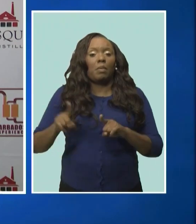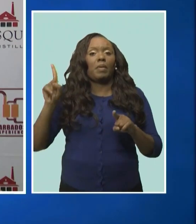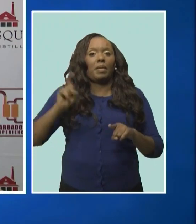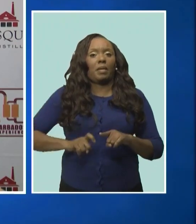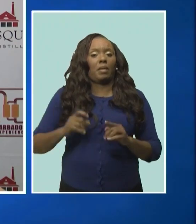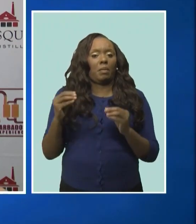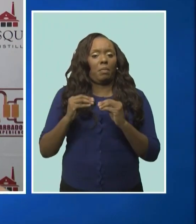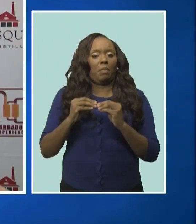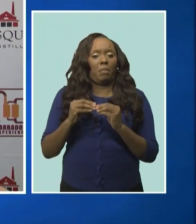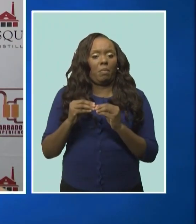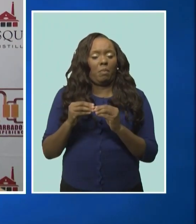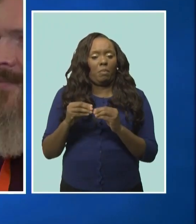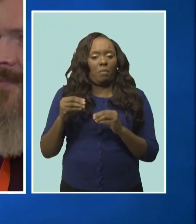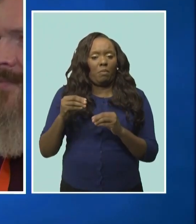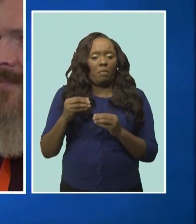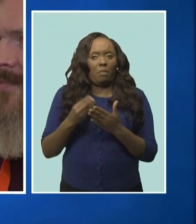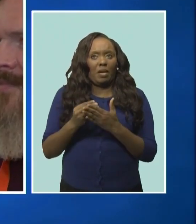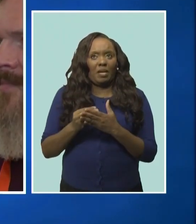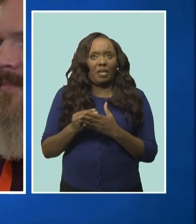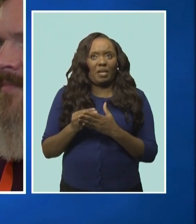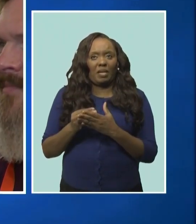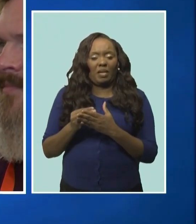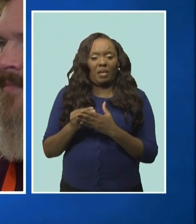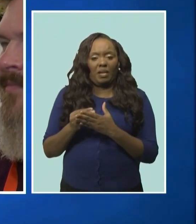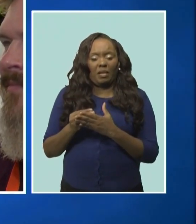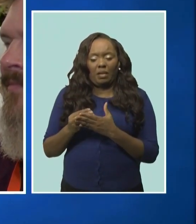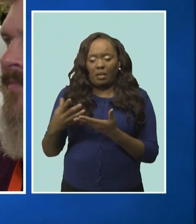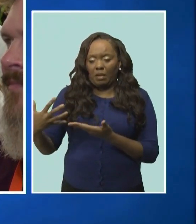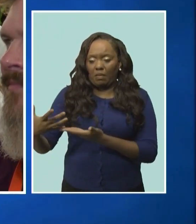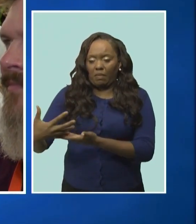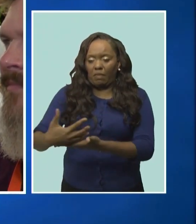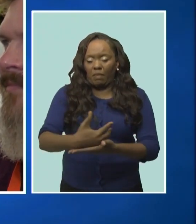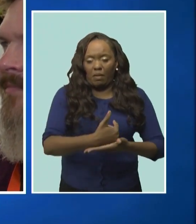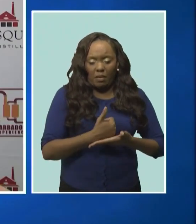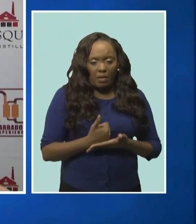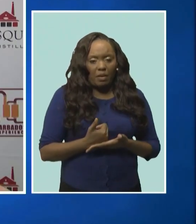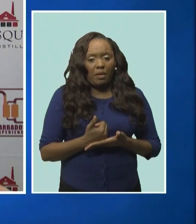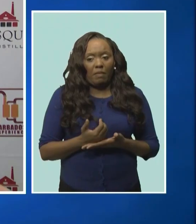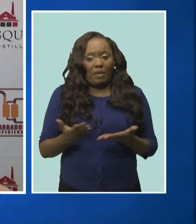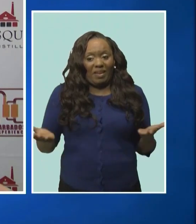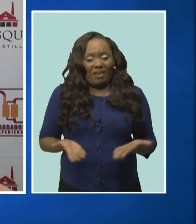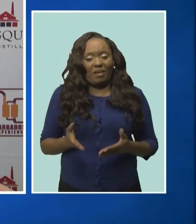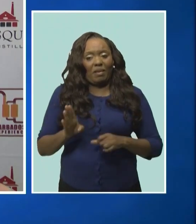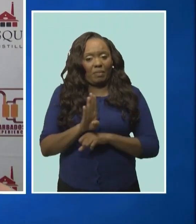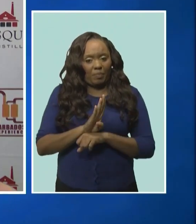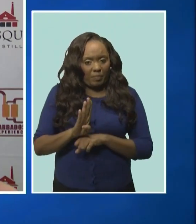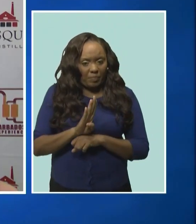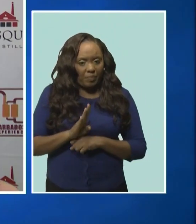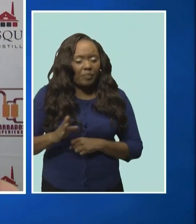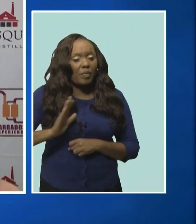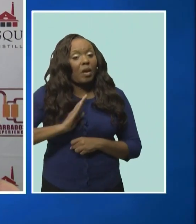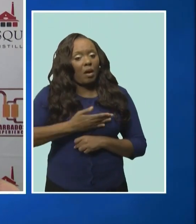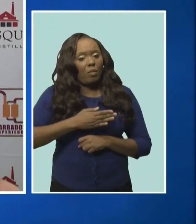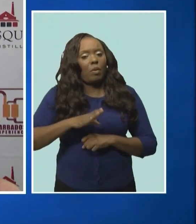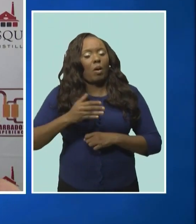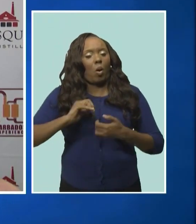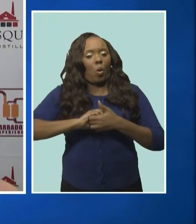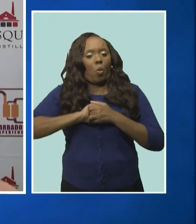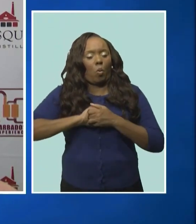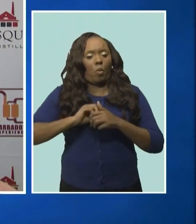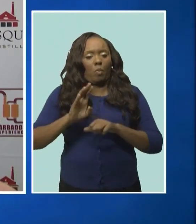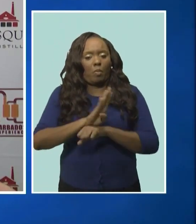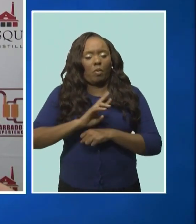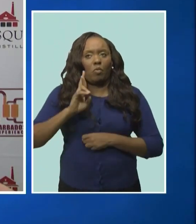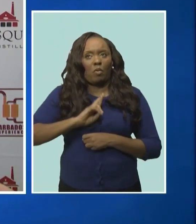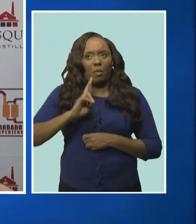you want to make sure that all of the income that is earned from your intellectual property, which is Barbados rum, that's the intellectual property of